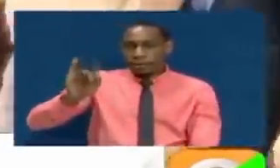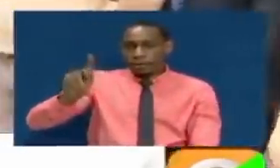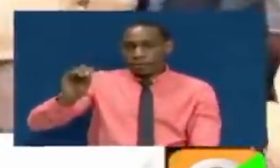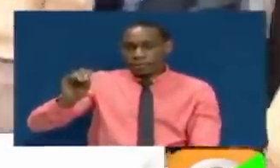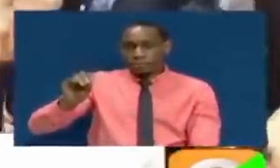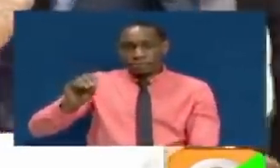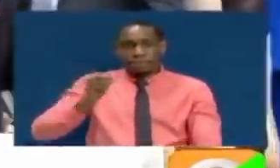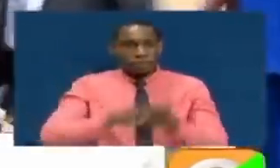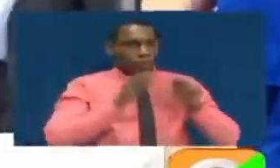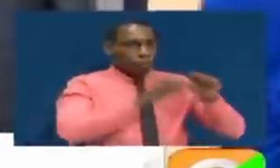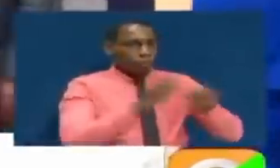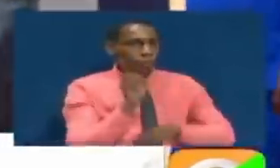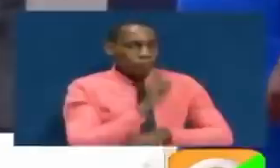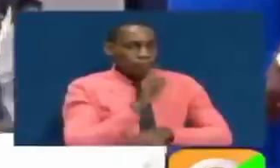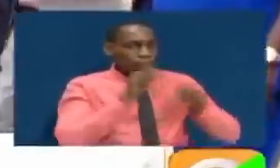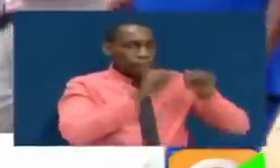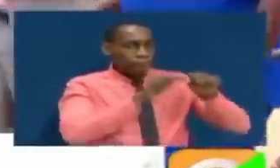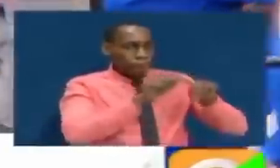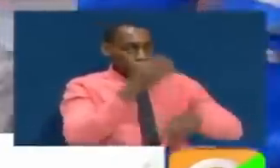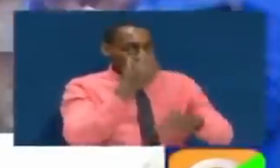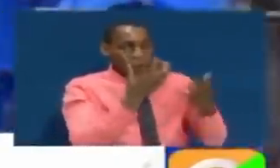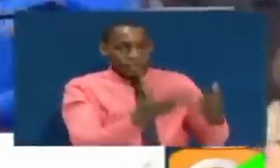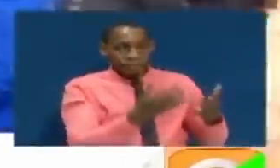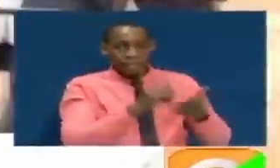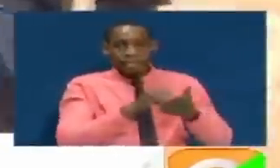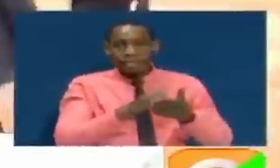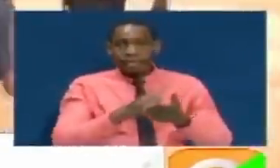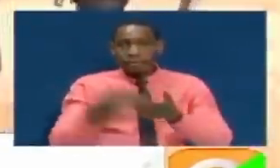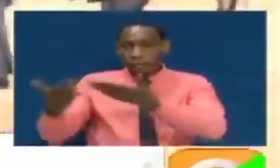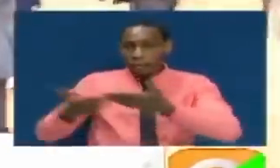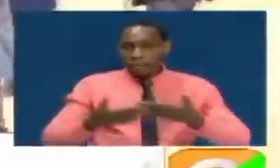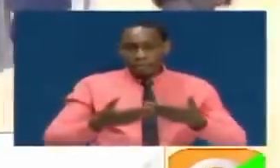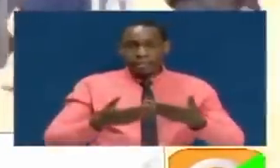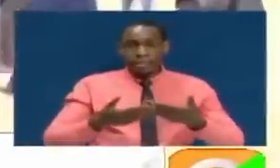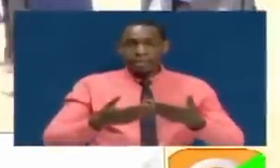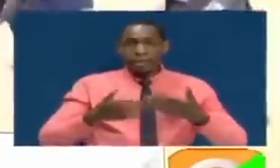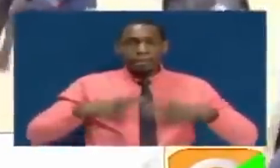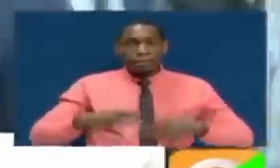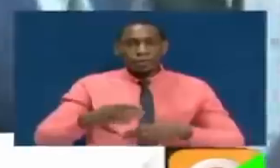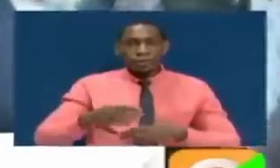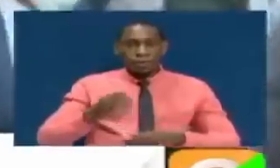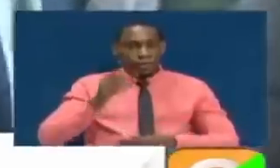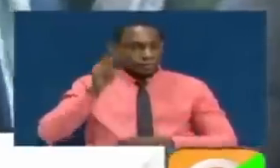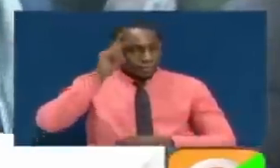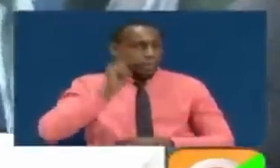was more explicit, bashing the deputy president for hosting delegations at his current official residence.